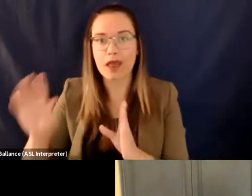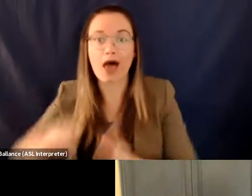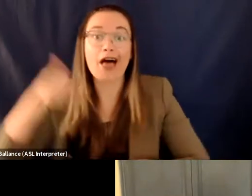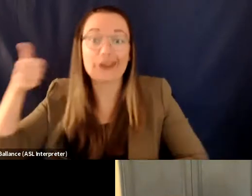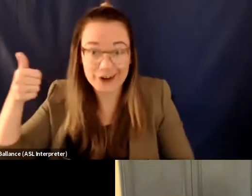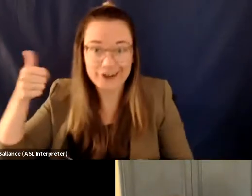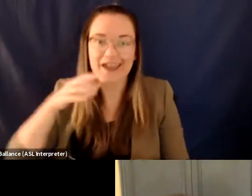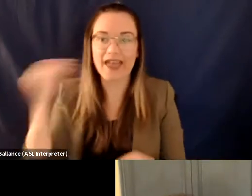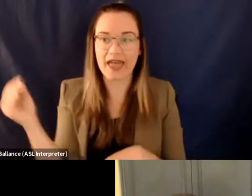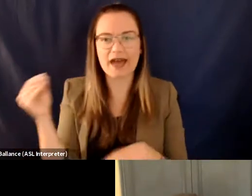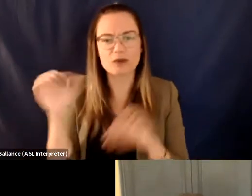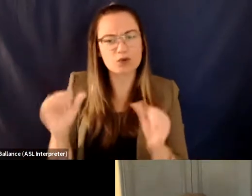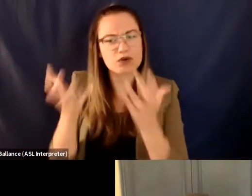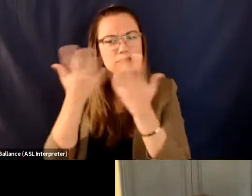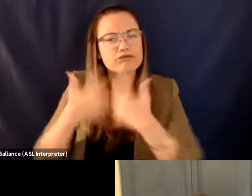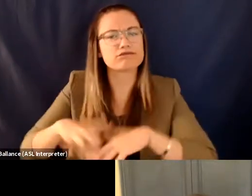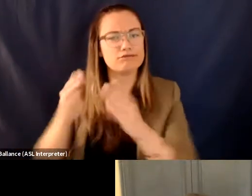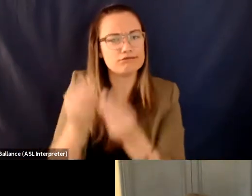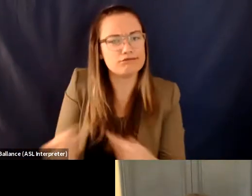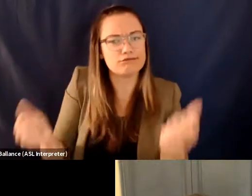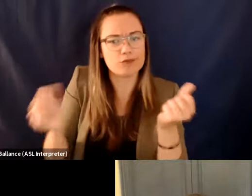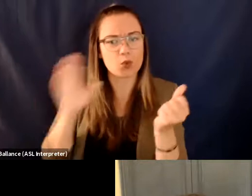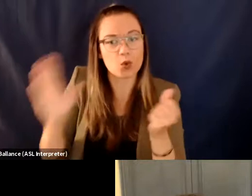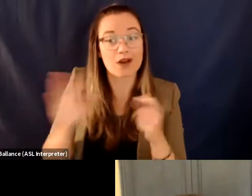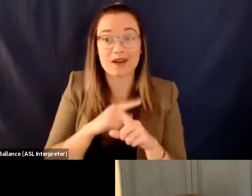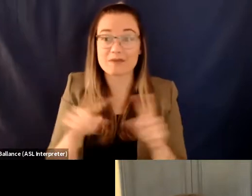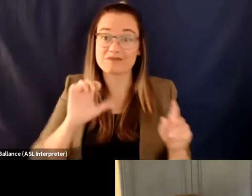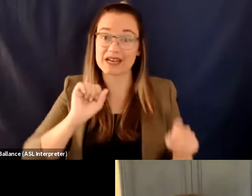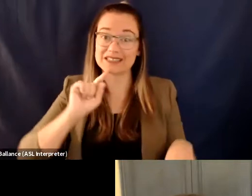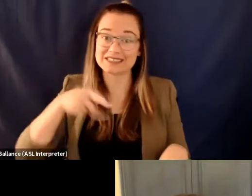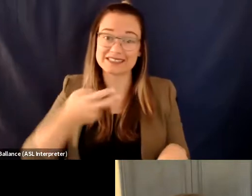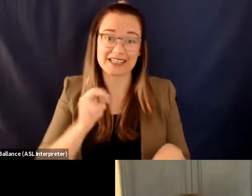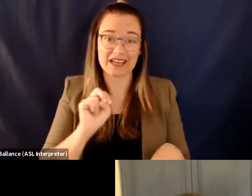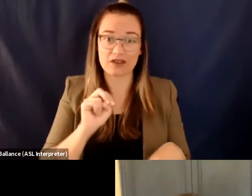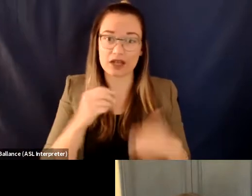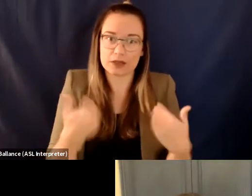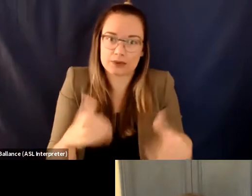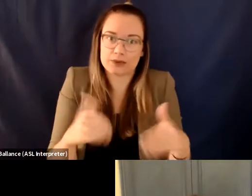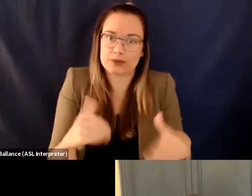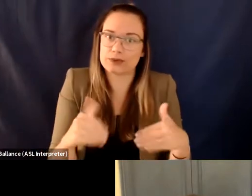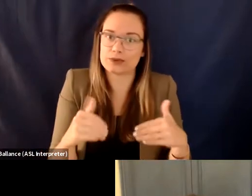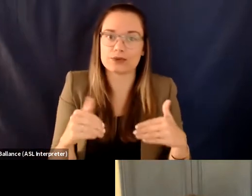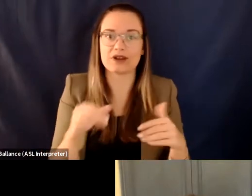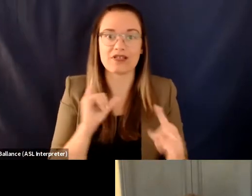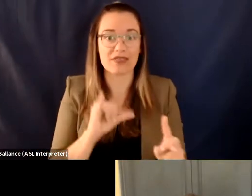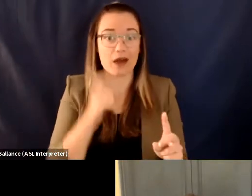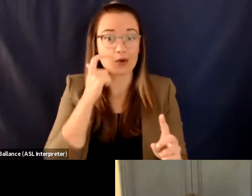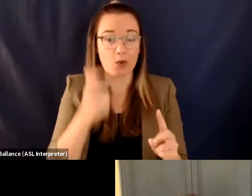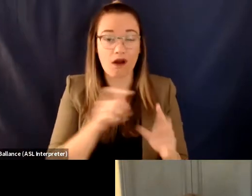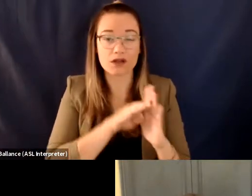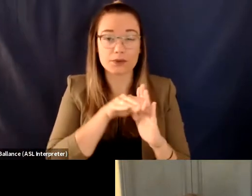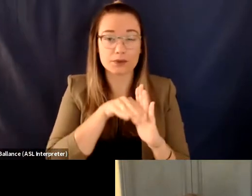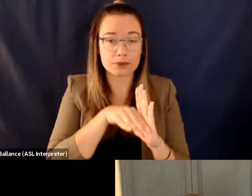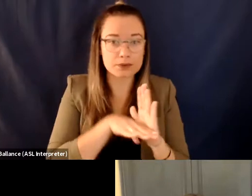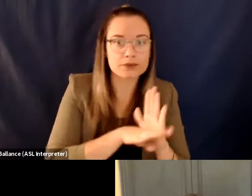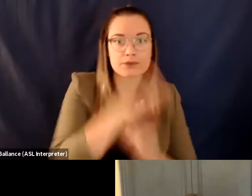have made something work, but the excitement was Stephen was a long shot. And that to watch him go as far as he